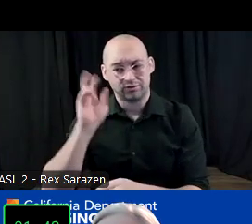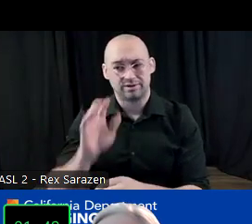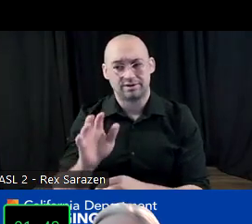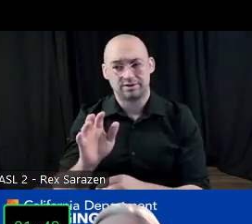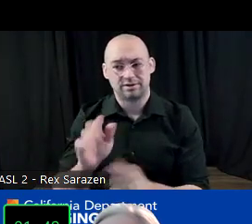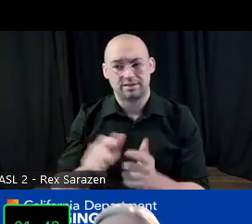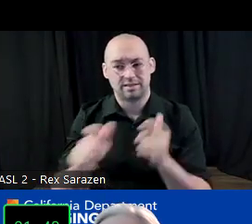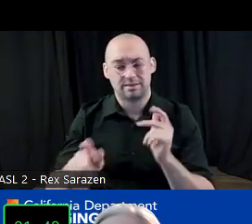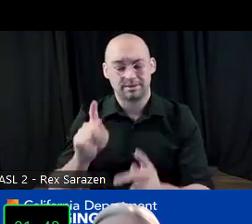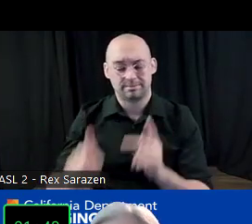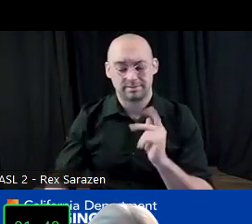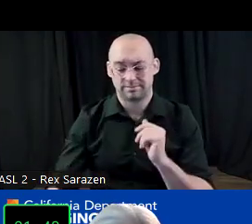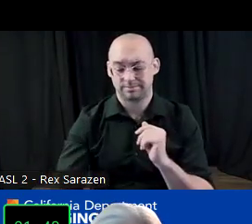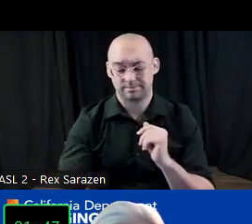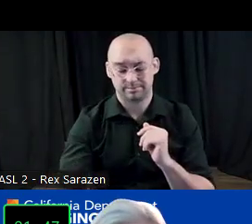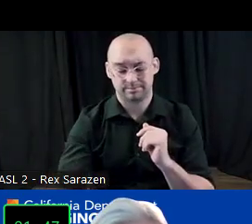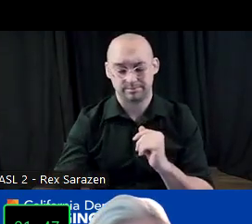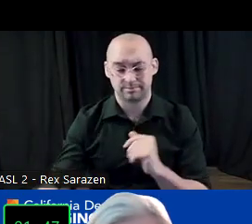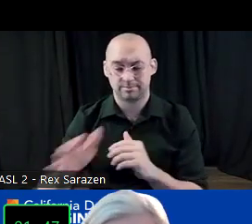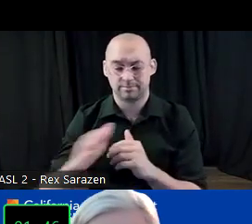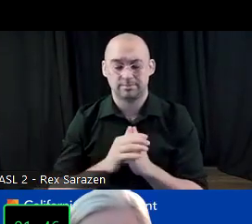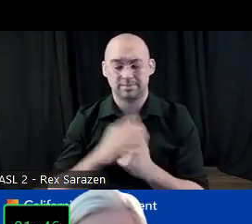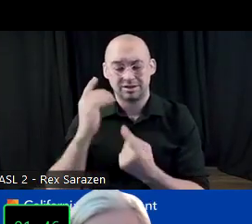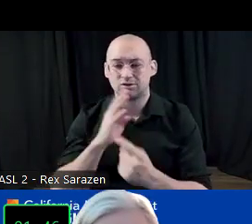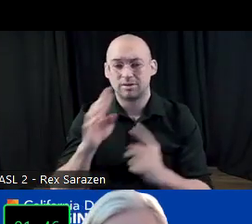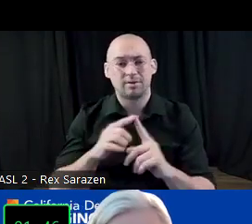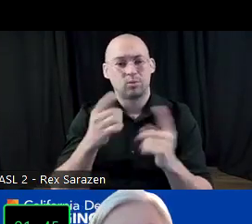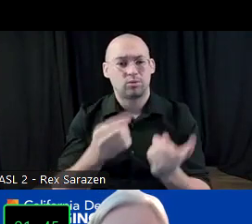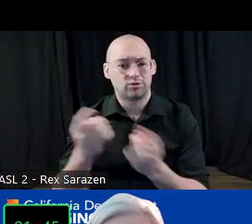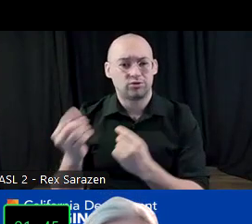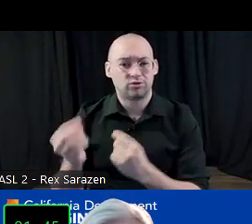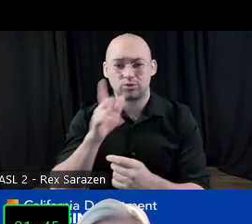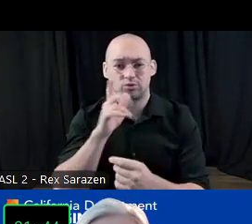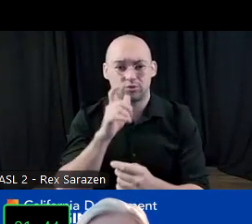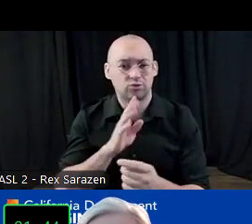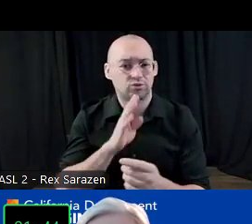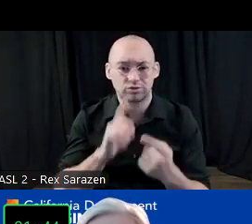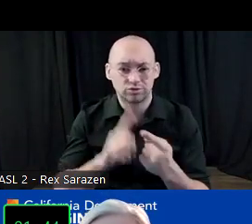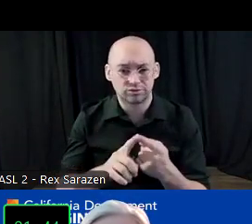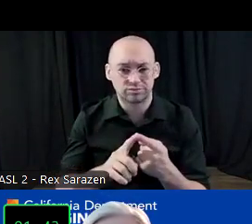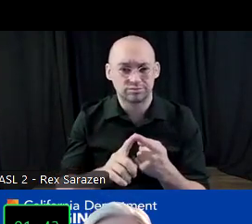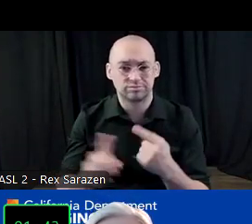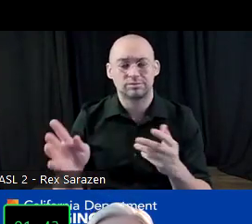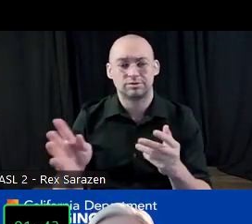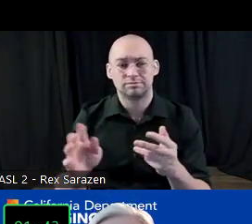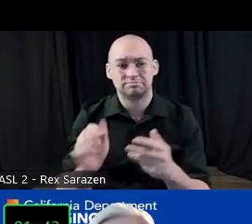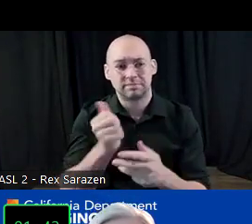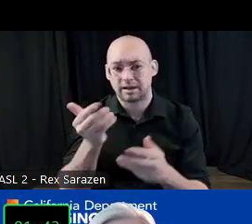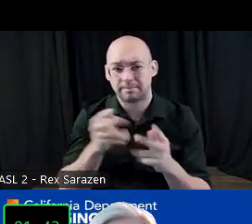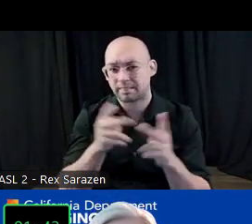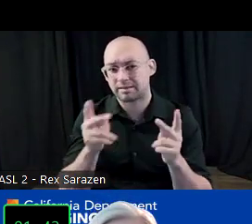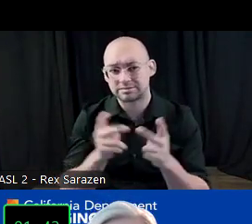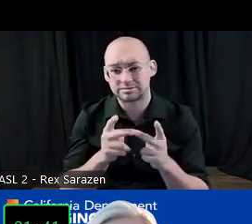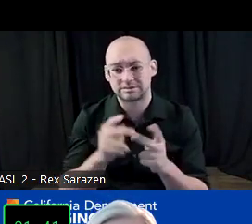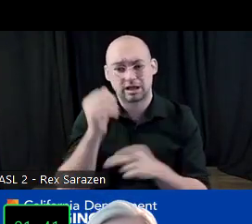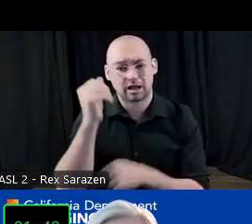people wondering what to do and who to talk to, or if there's any places to